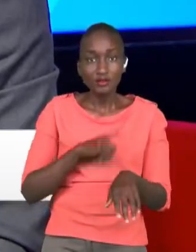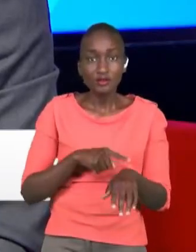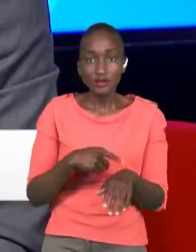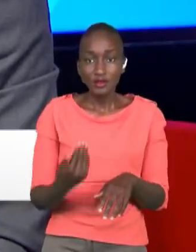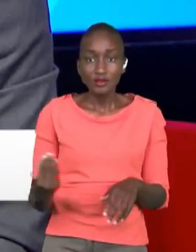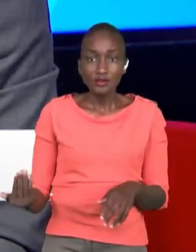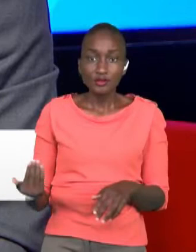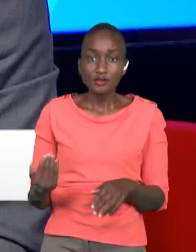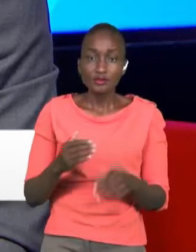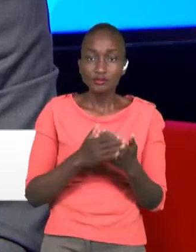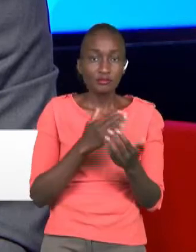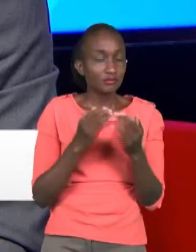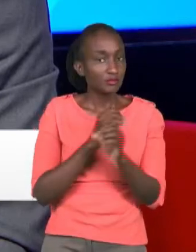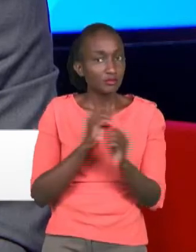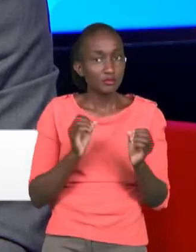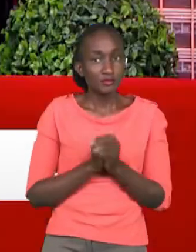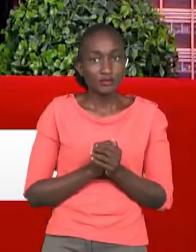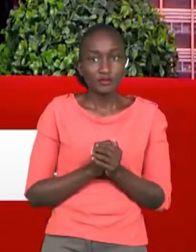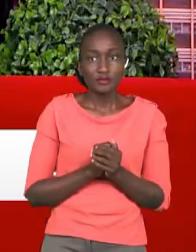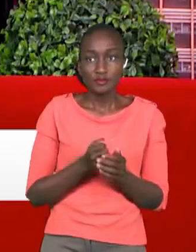are not taking care, yeah, and